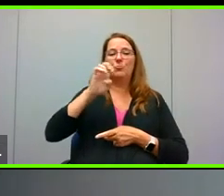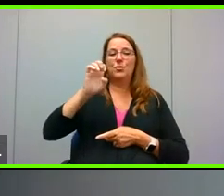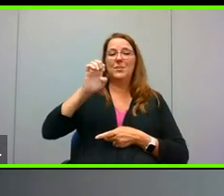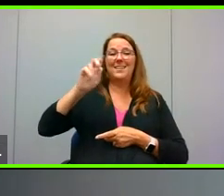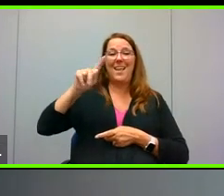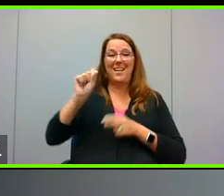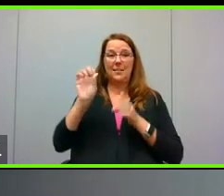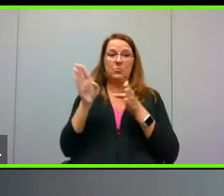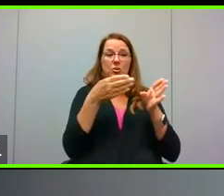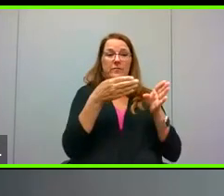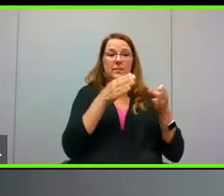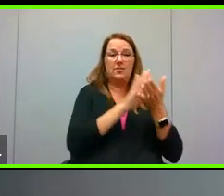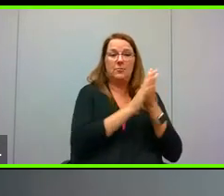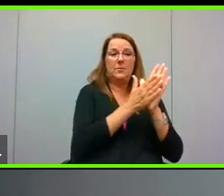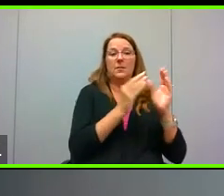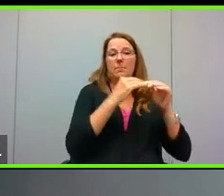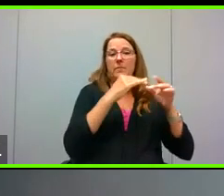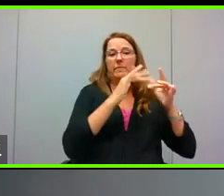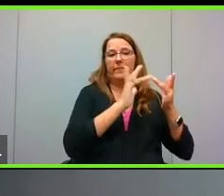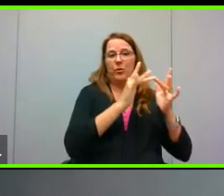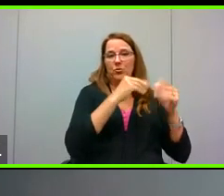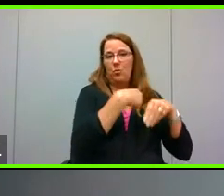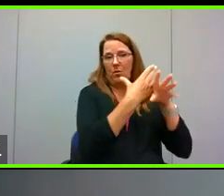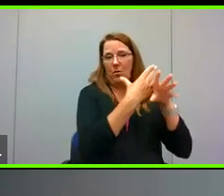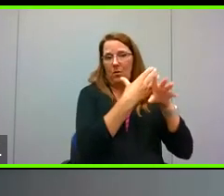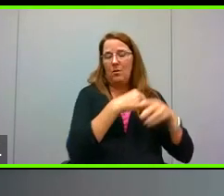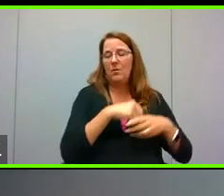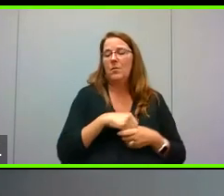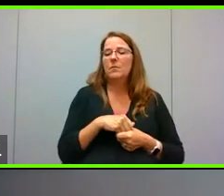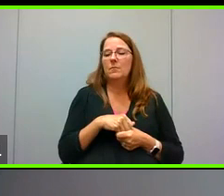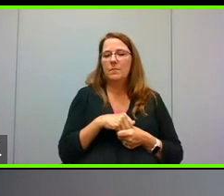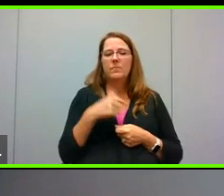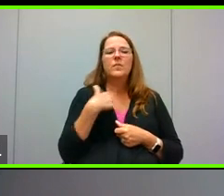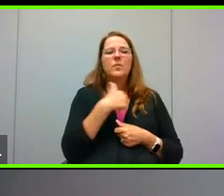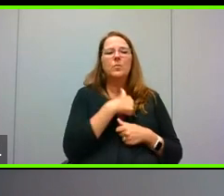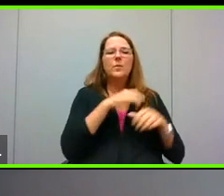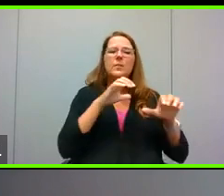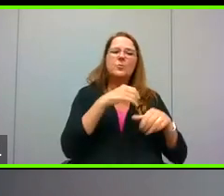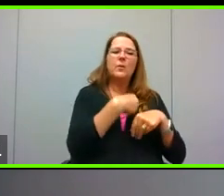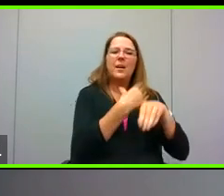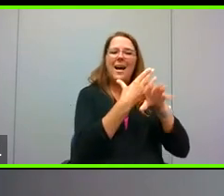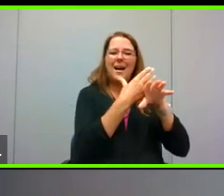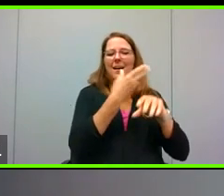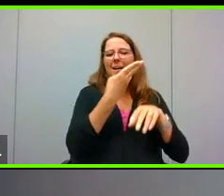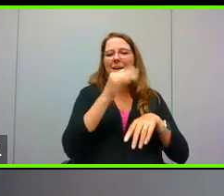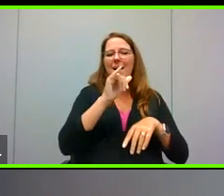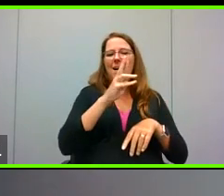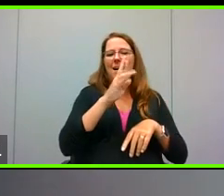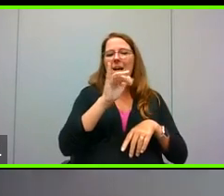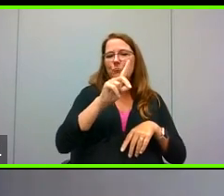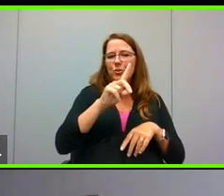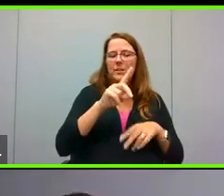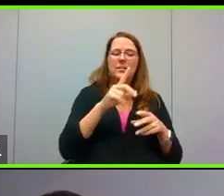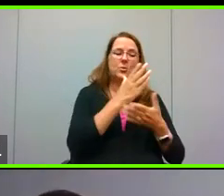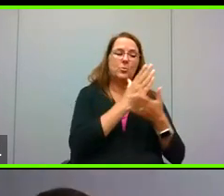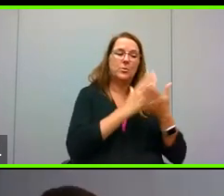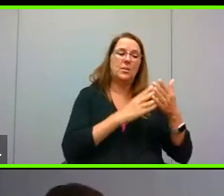to virtual, and we're kind of doing a virtual hybrid, I would call it, where we're doing some virtual